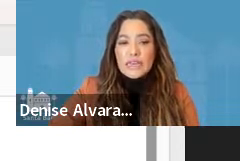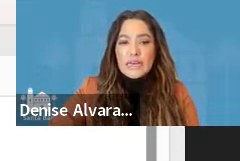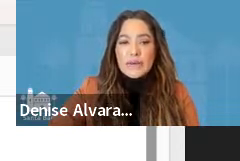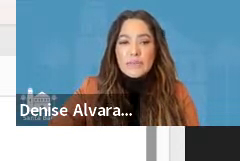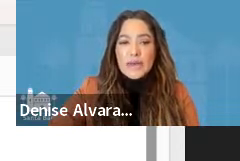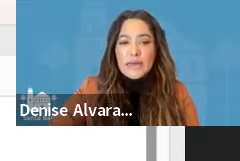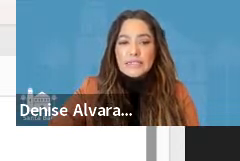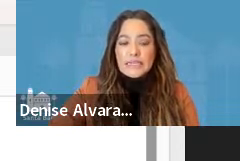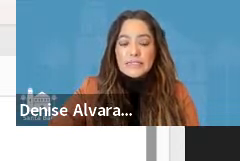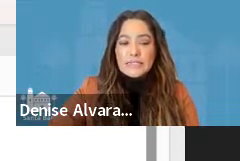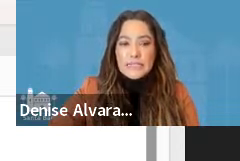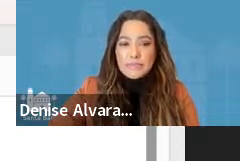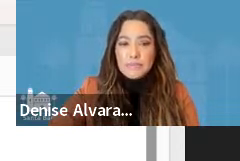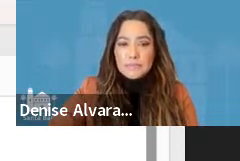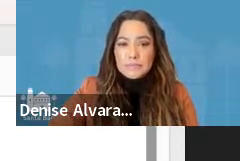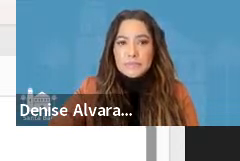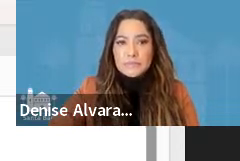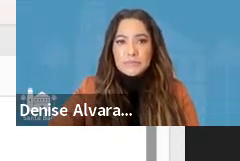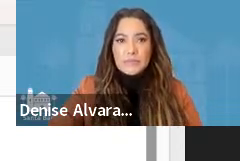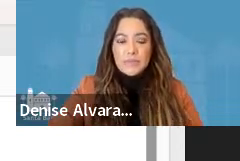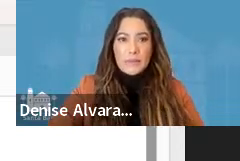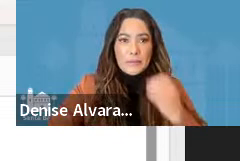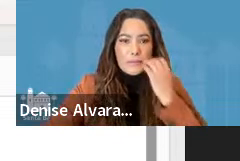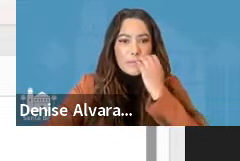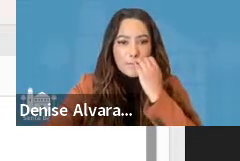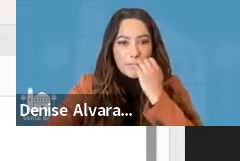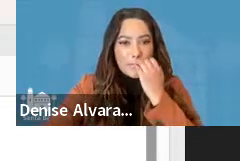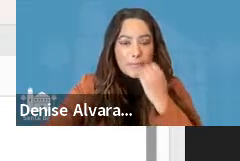coaches, and ISS team.